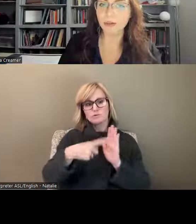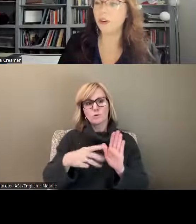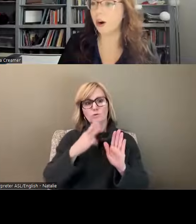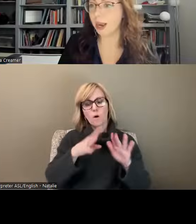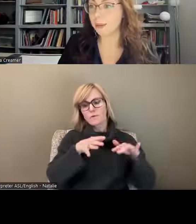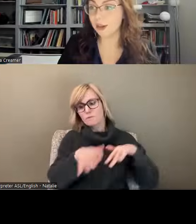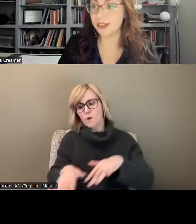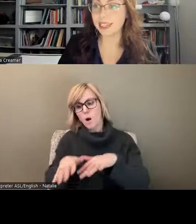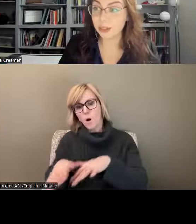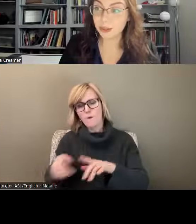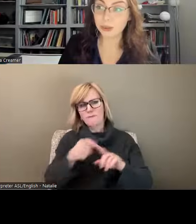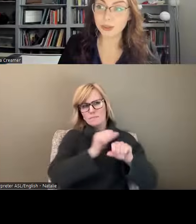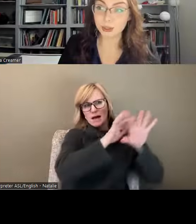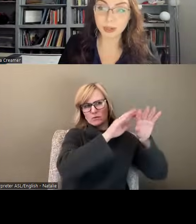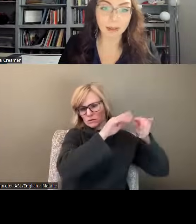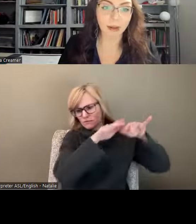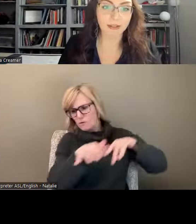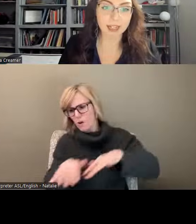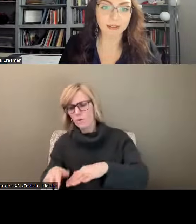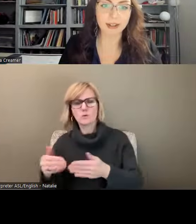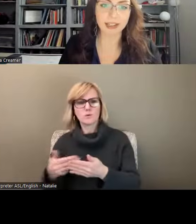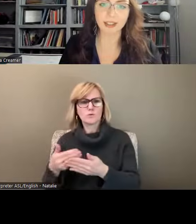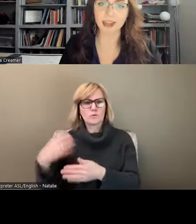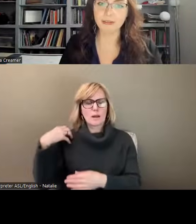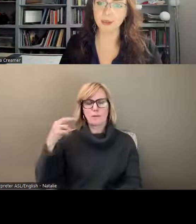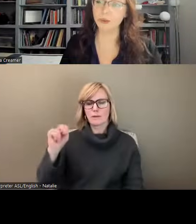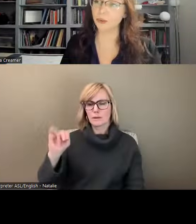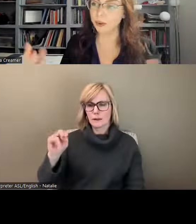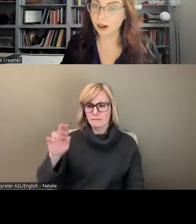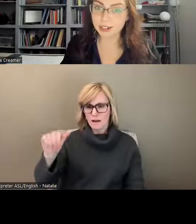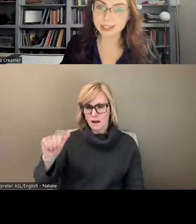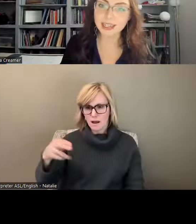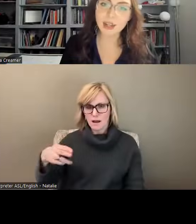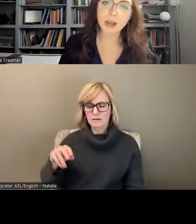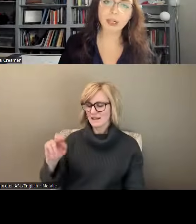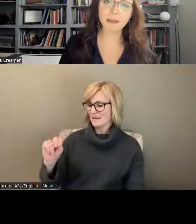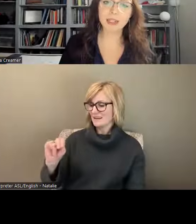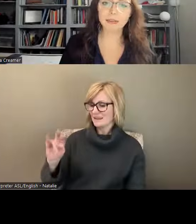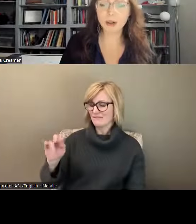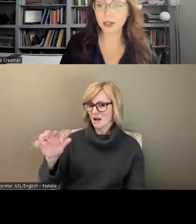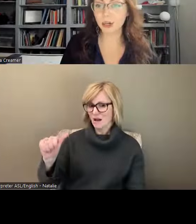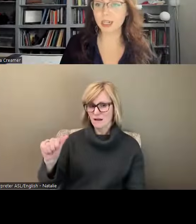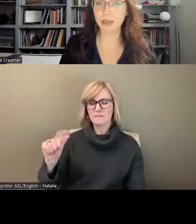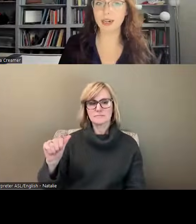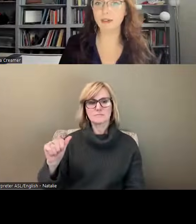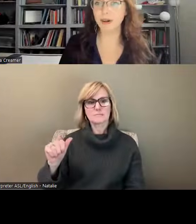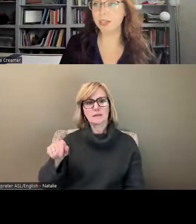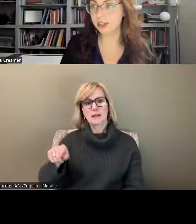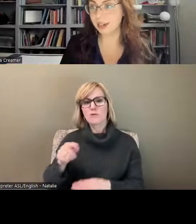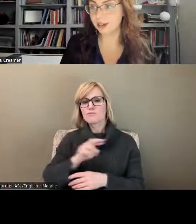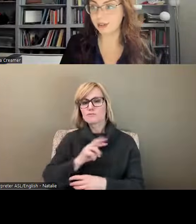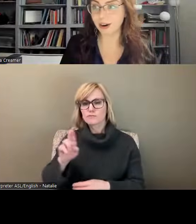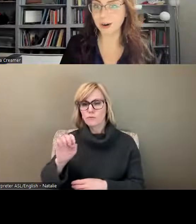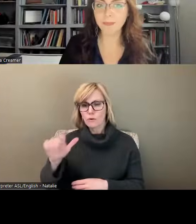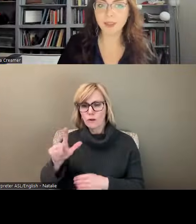down from faraway mountains into the new capital of Nineveh, giving life to the royal gardens, which had been also transplanted from